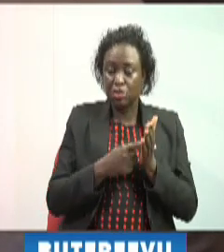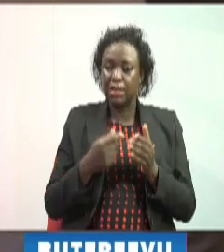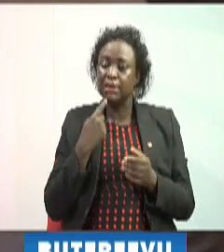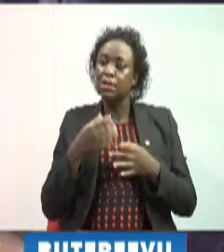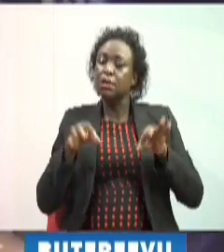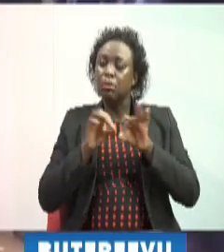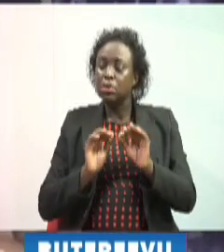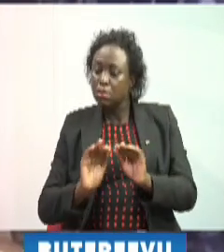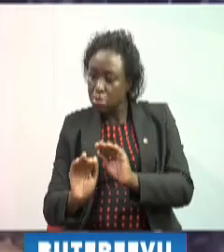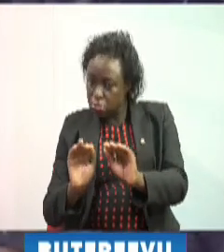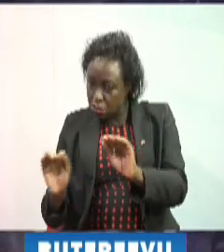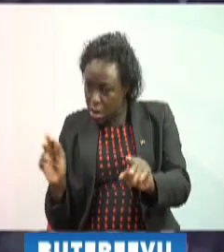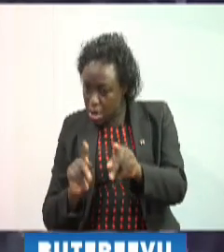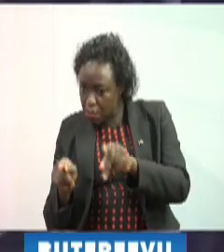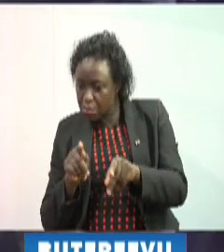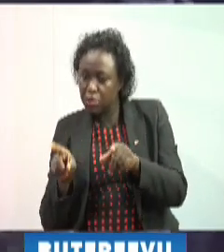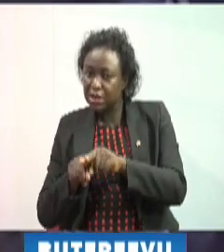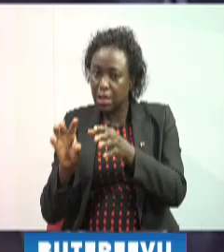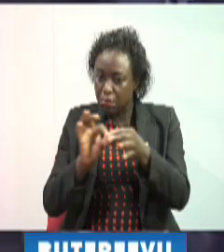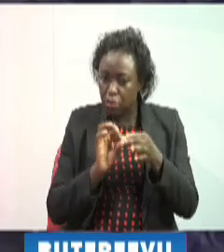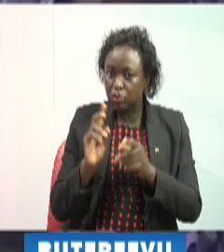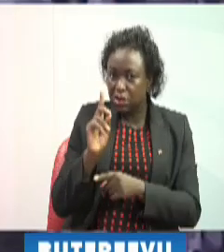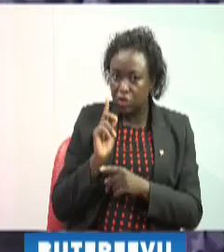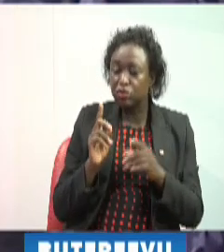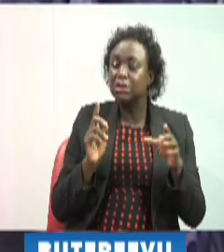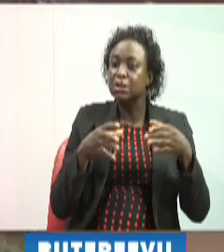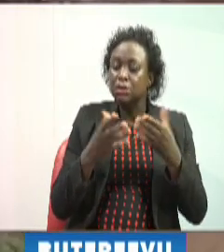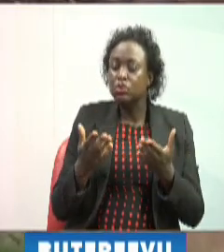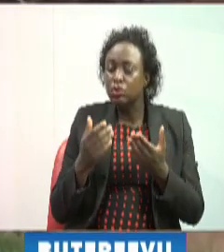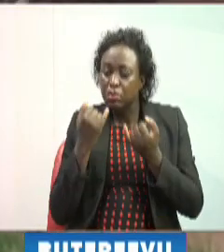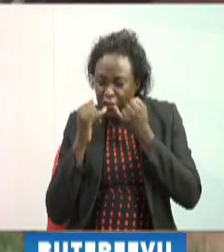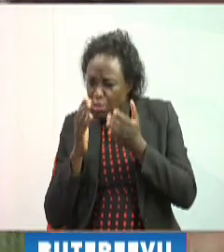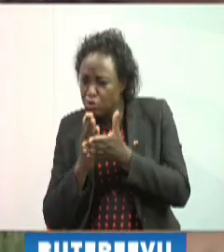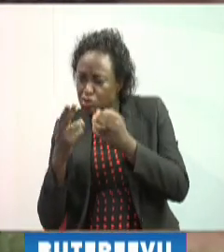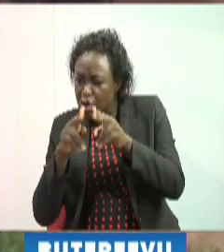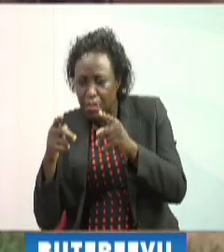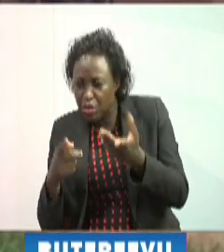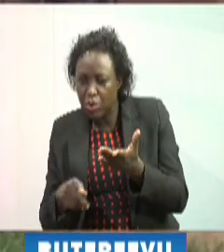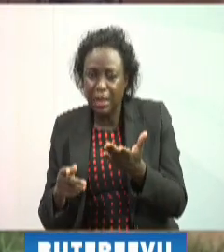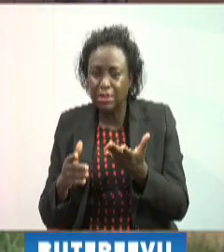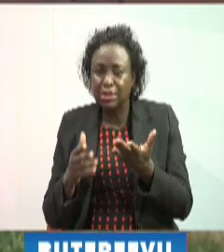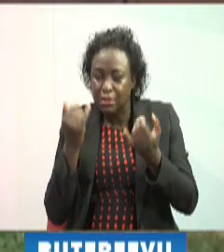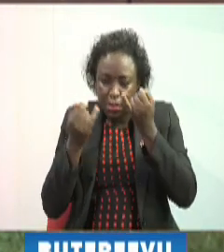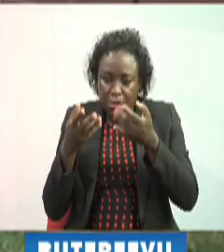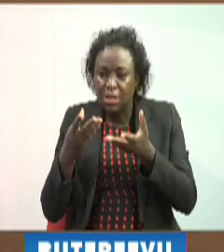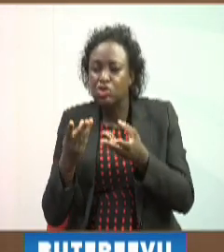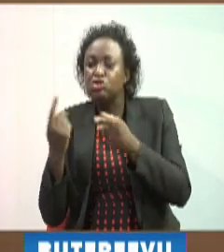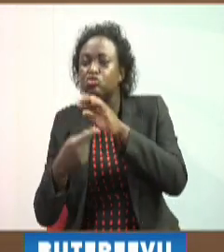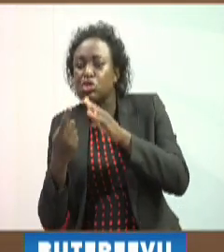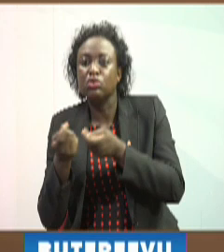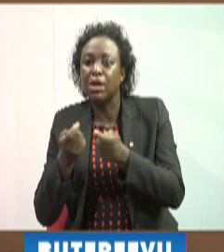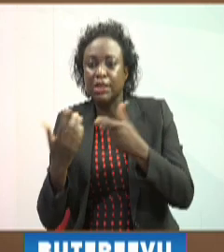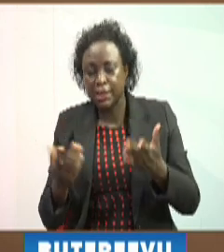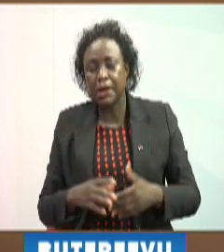abawansi n'okukwasaganya ebitongole ebikuuma ddembe n'ebikesi okufuna amawulire amatuufu n'okulaba engeri gye bayinza okukwatamu embeera eriyo. So